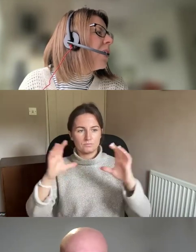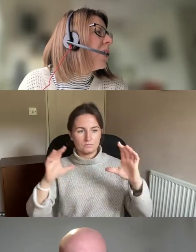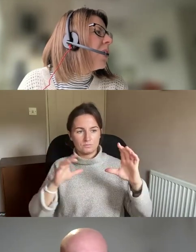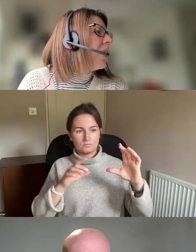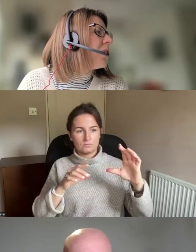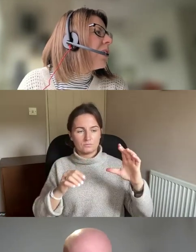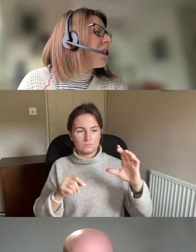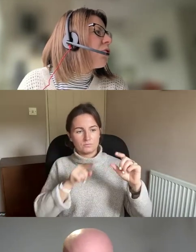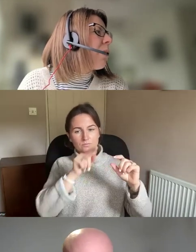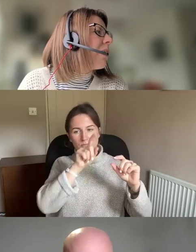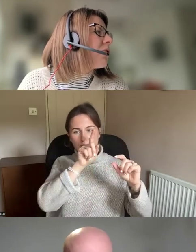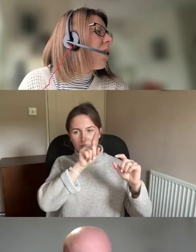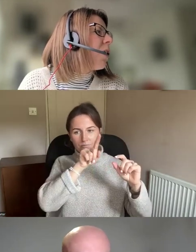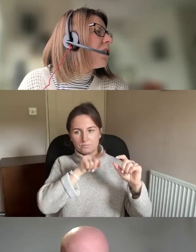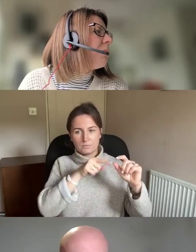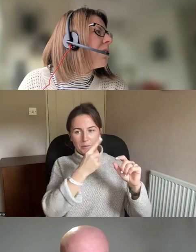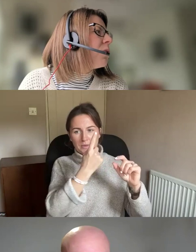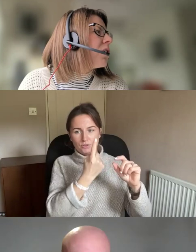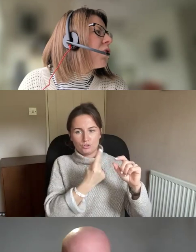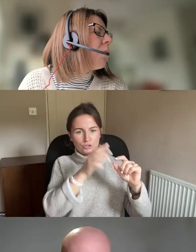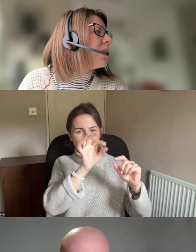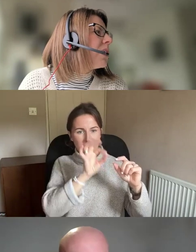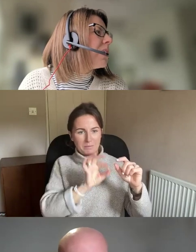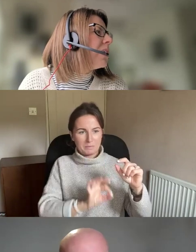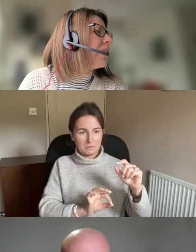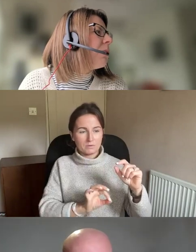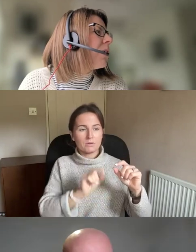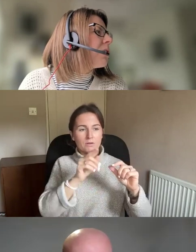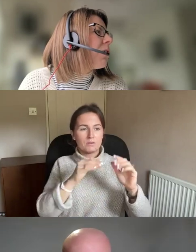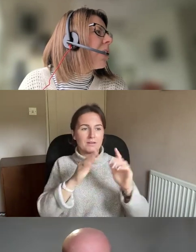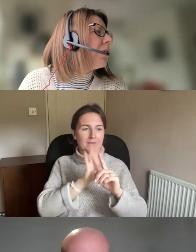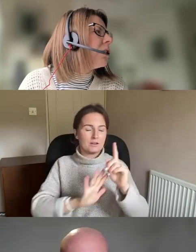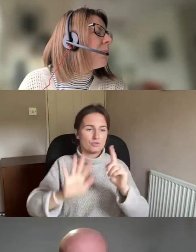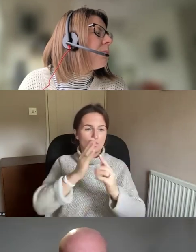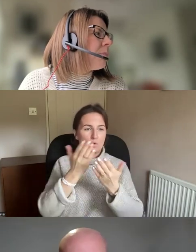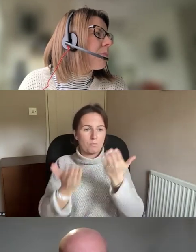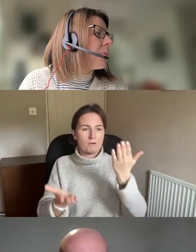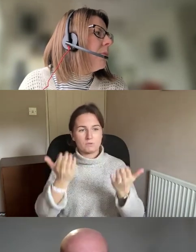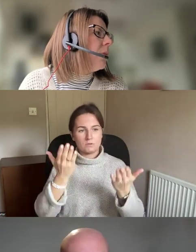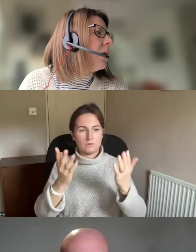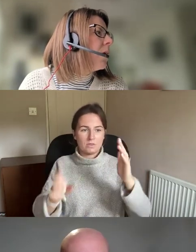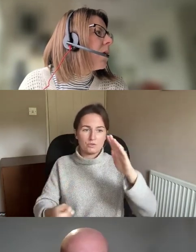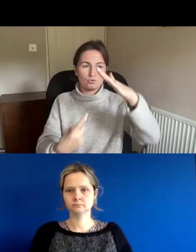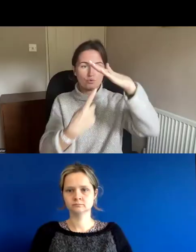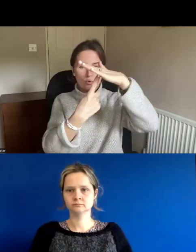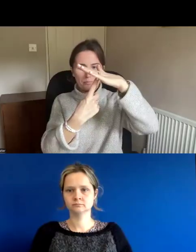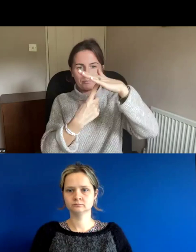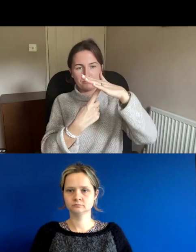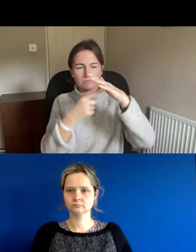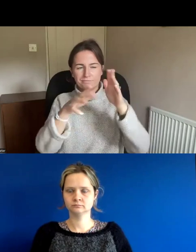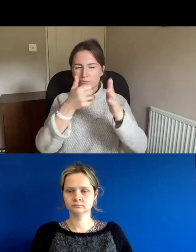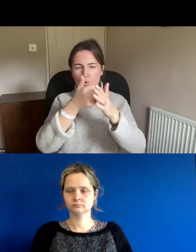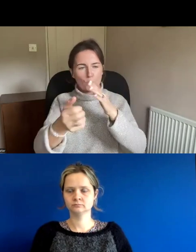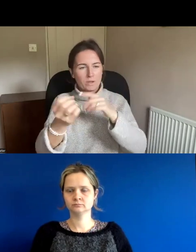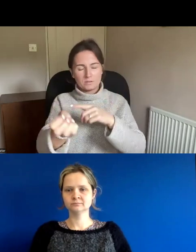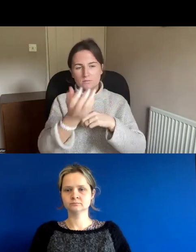picked. So the national comparator, if I'm right, James, is always at the top, isn't it? So this is the figures for England. So that always appears, whatever